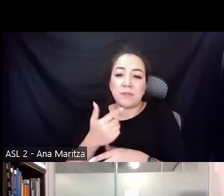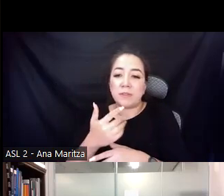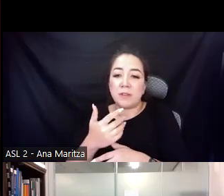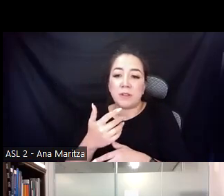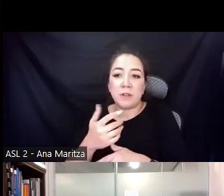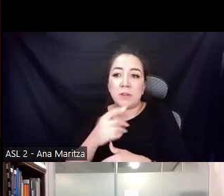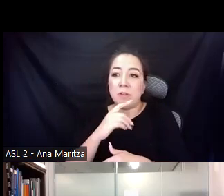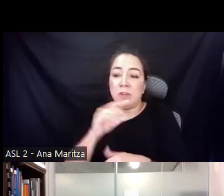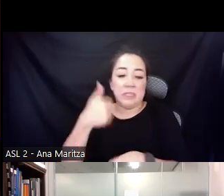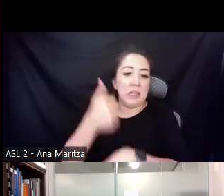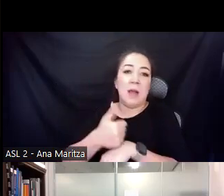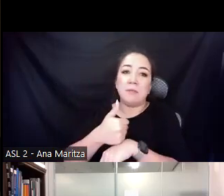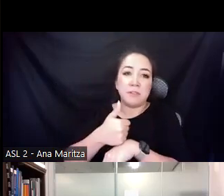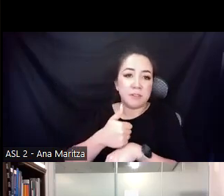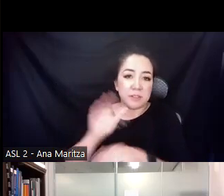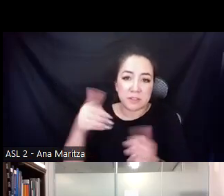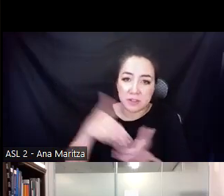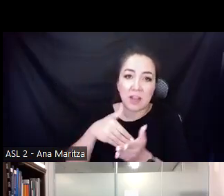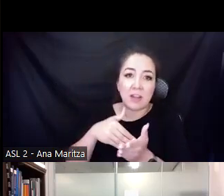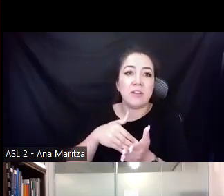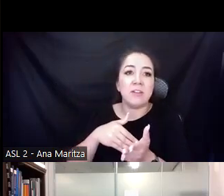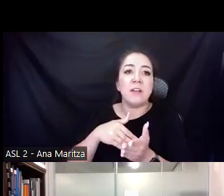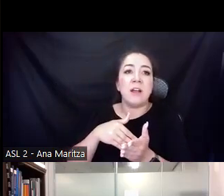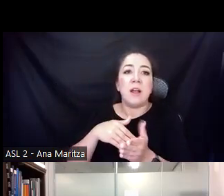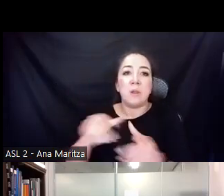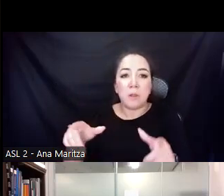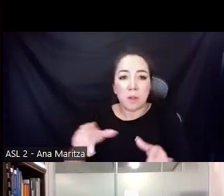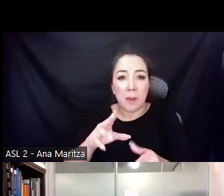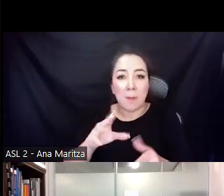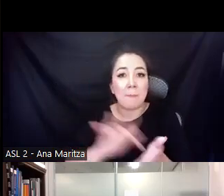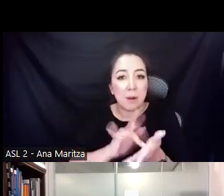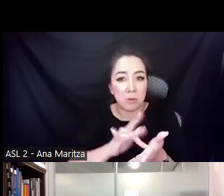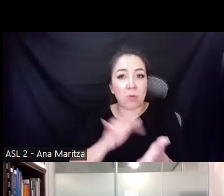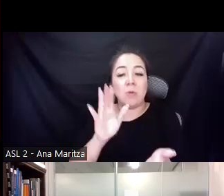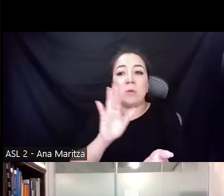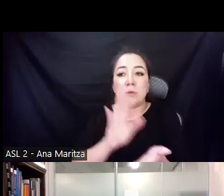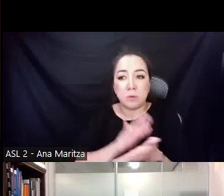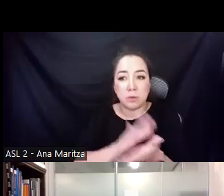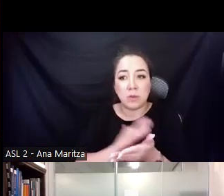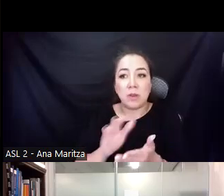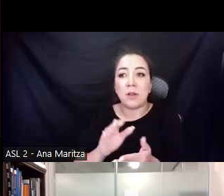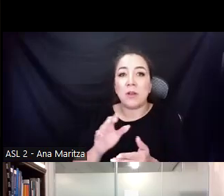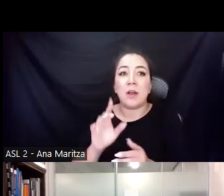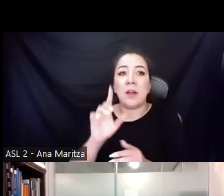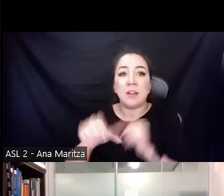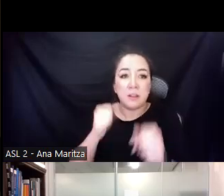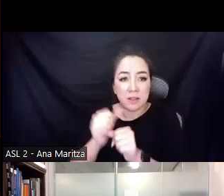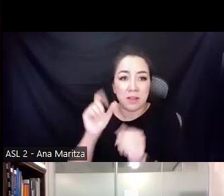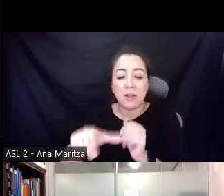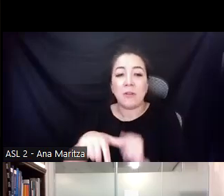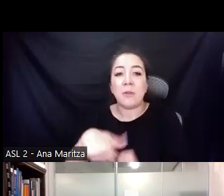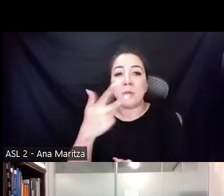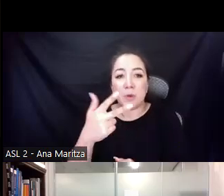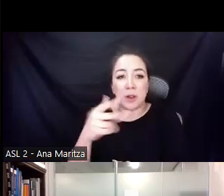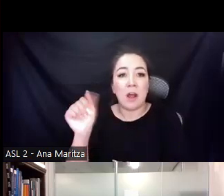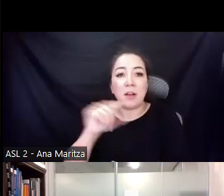foresight centers to be established at medical schools. And a year later, in 1985, there were 3 Alzheimer's